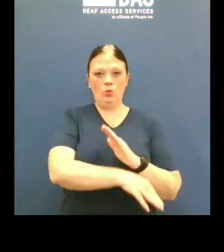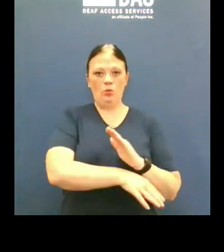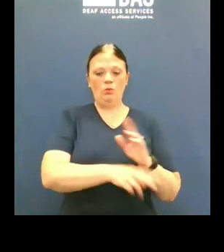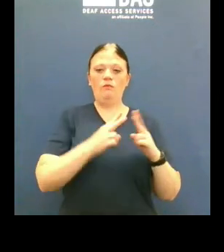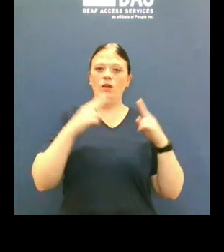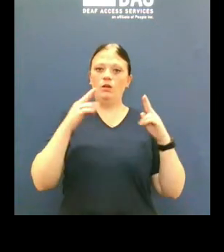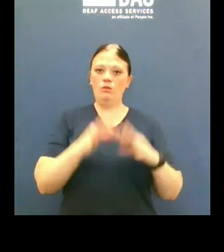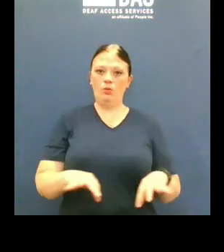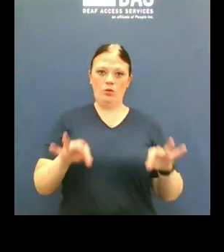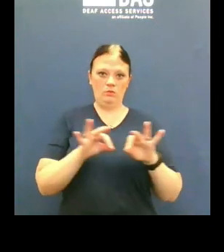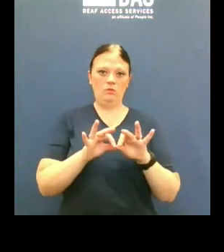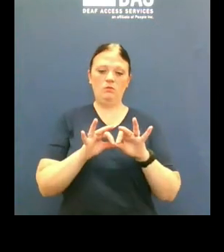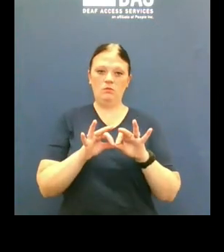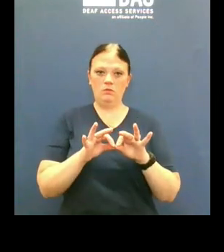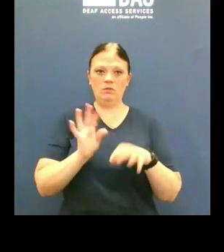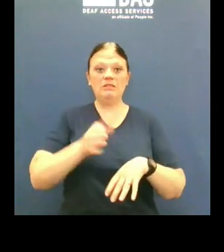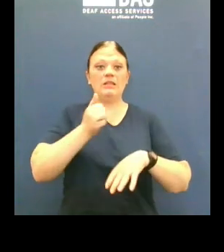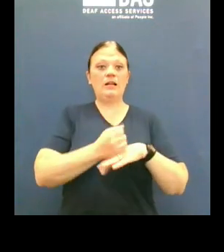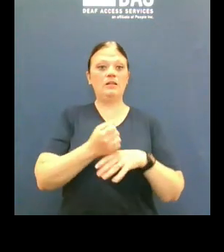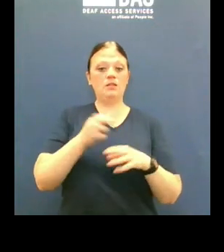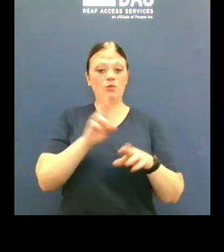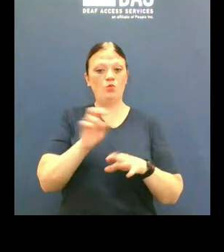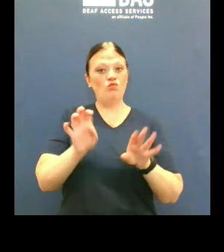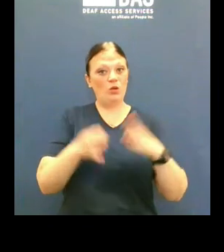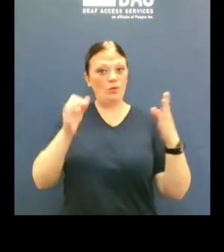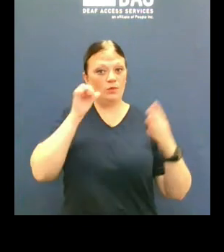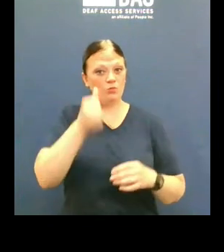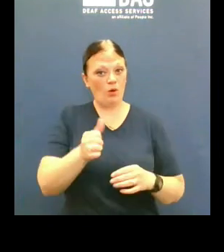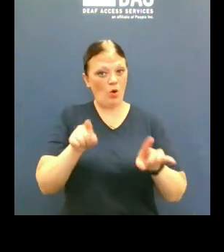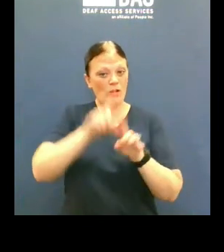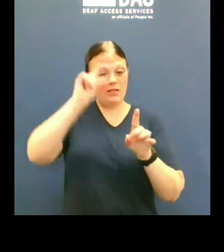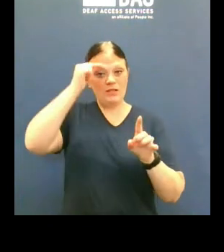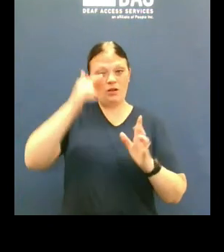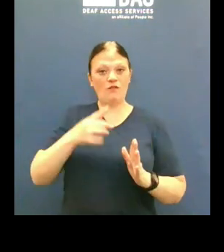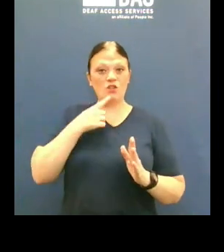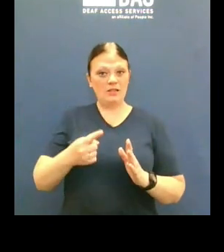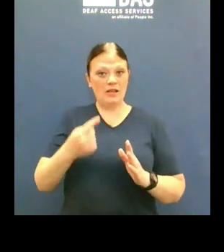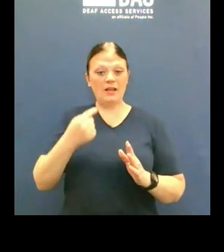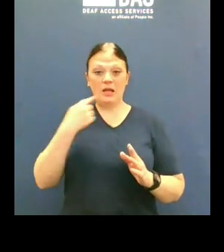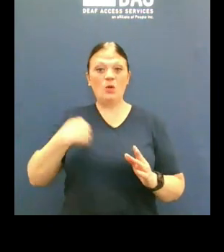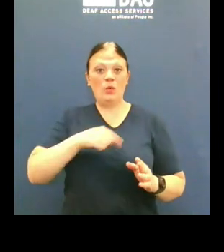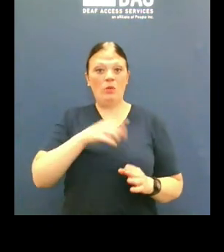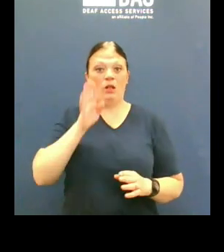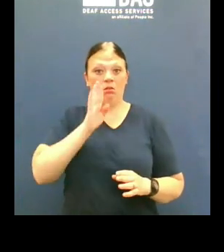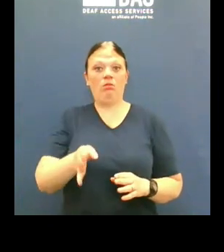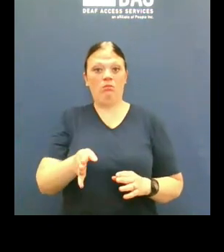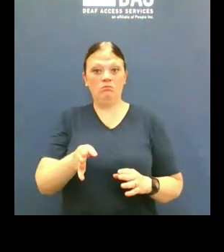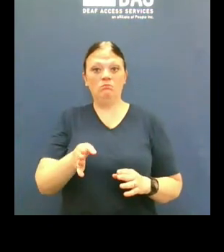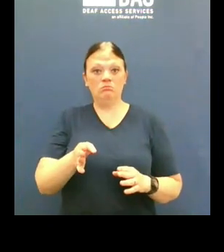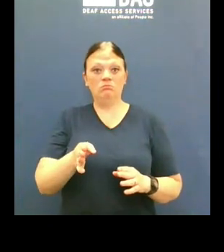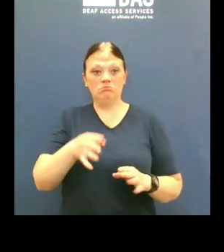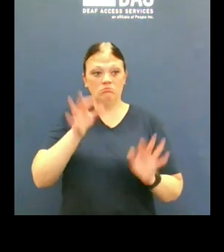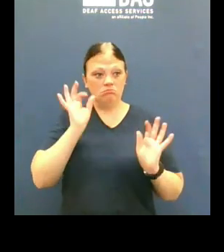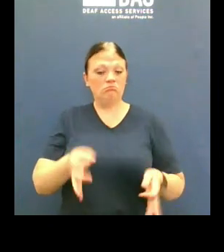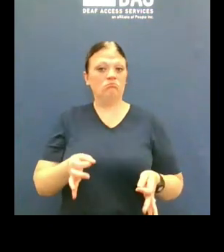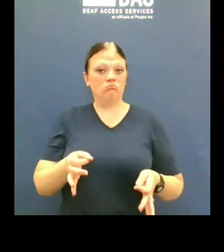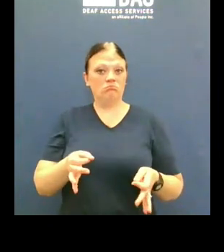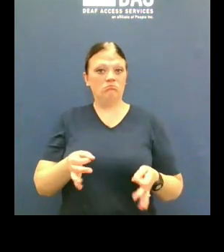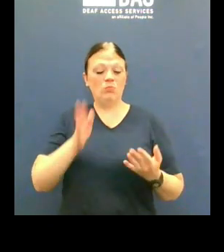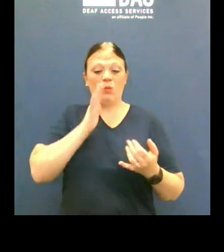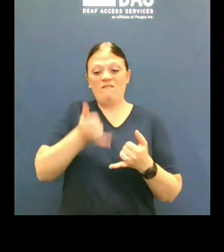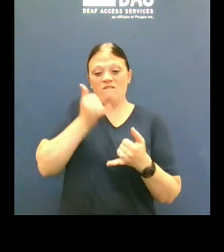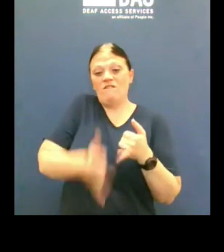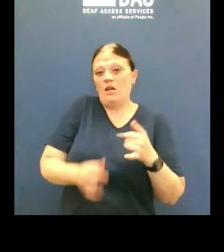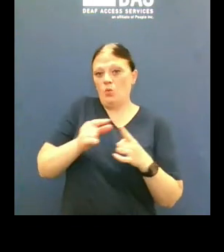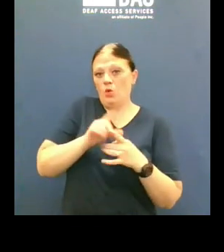very important. It sets us up for reopening tomorrow, as the governor said. It looks like we'll be reopening tomorrow. We're going to get final word on that